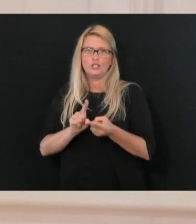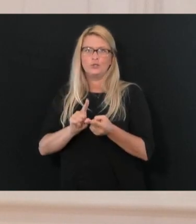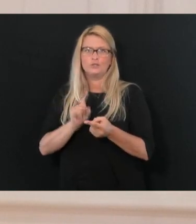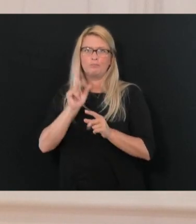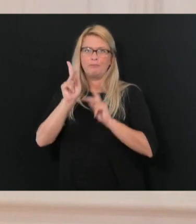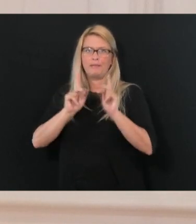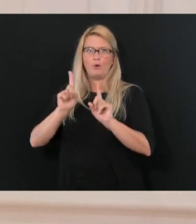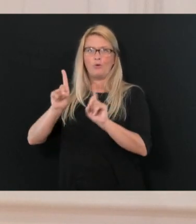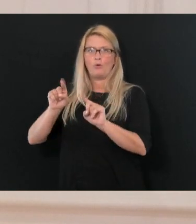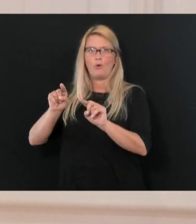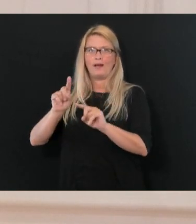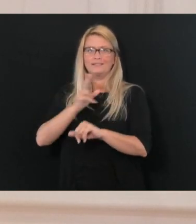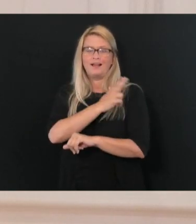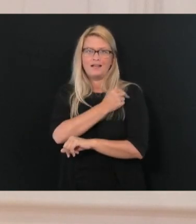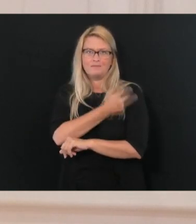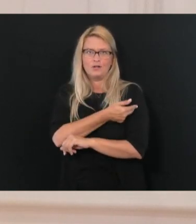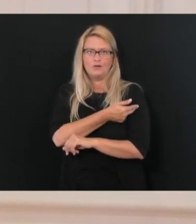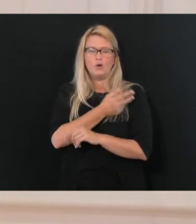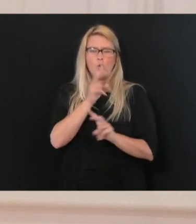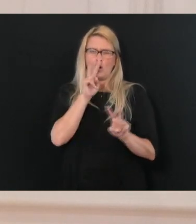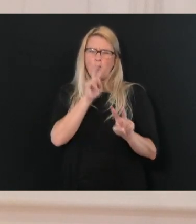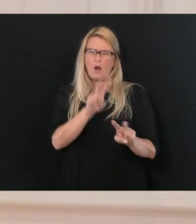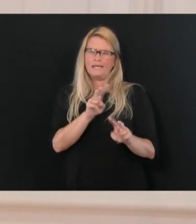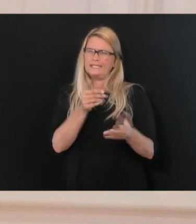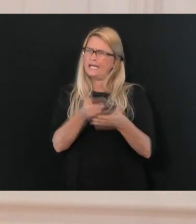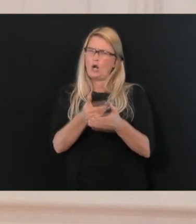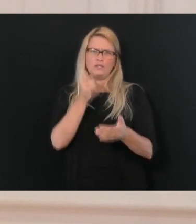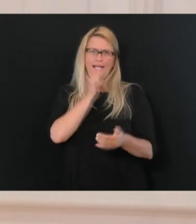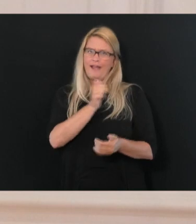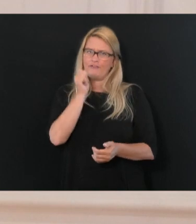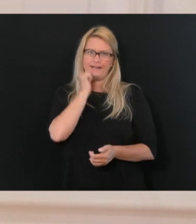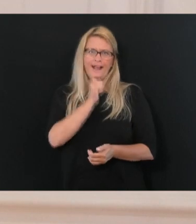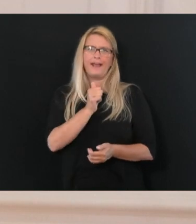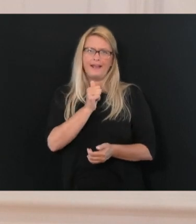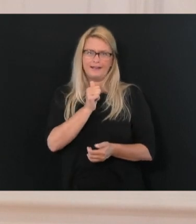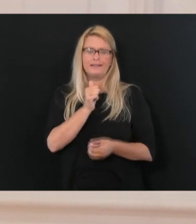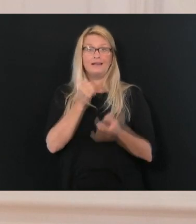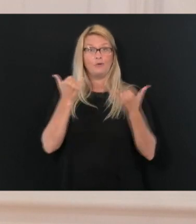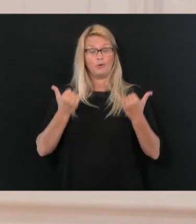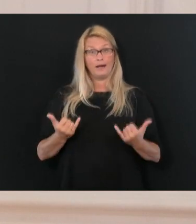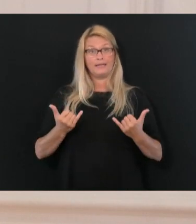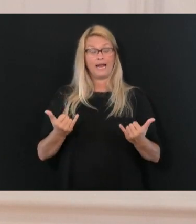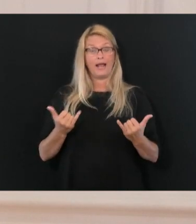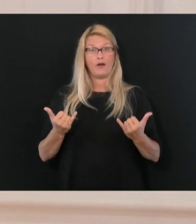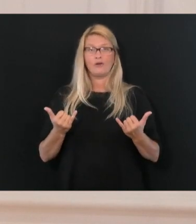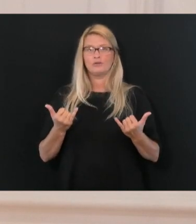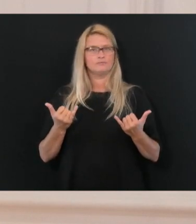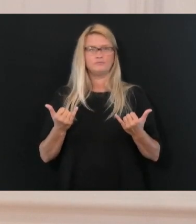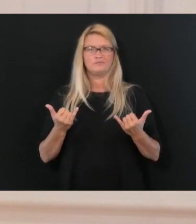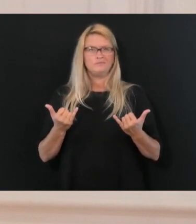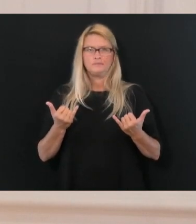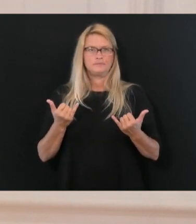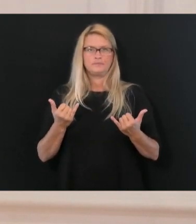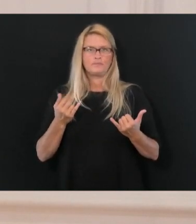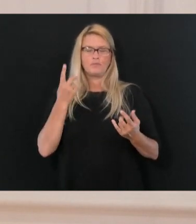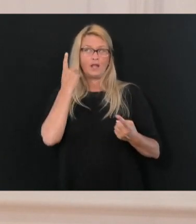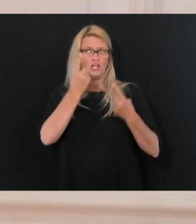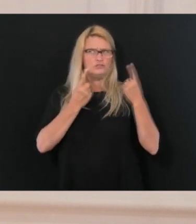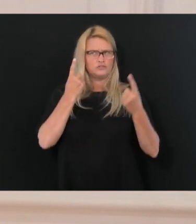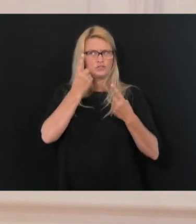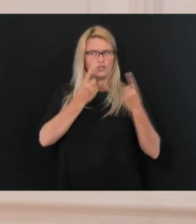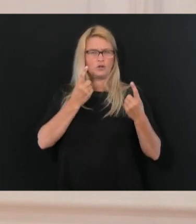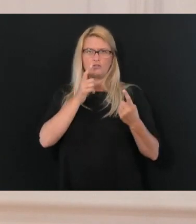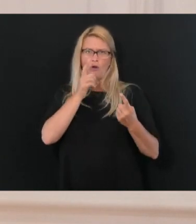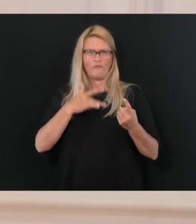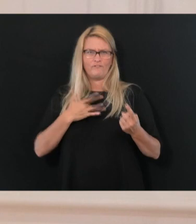will open up more room. We're watching that closely every day, and at this point, we don't have concerns that COVID is